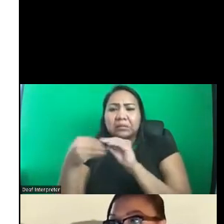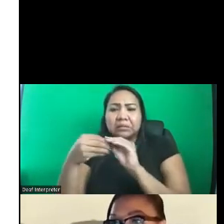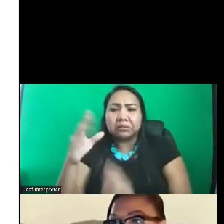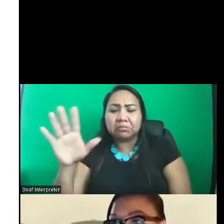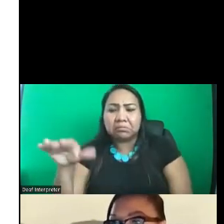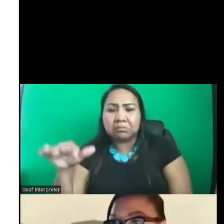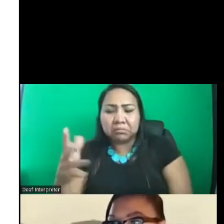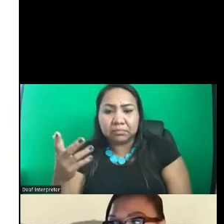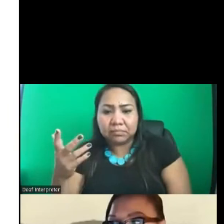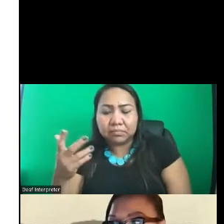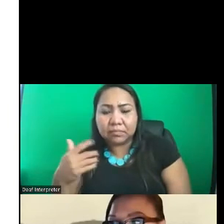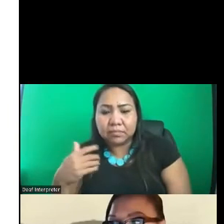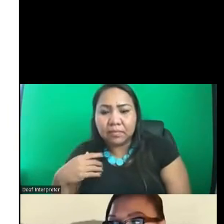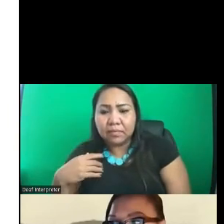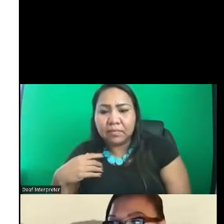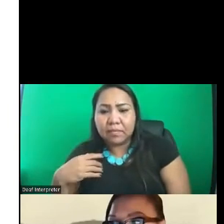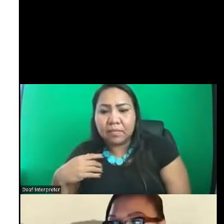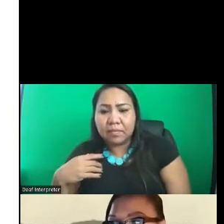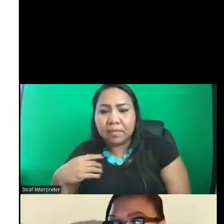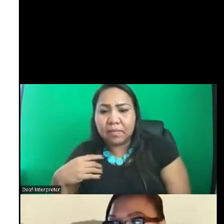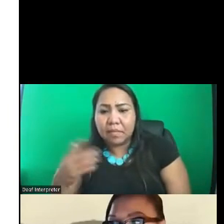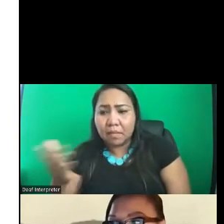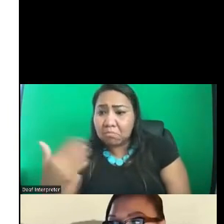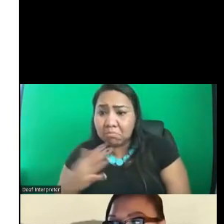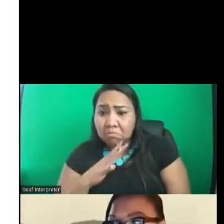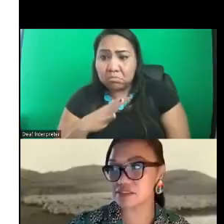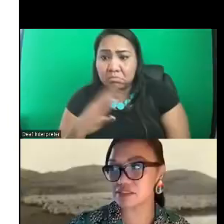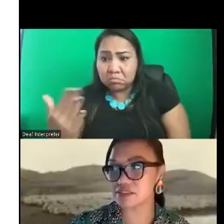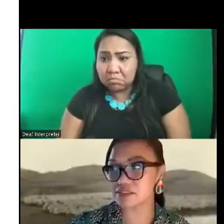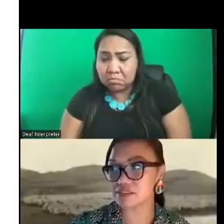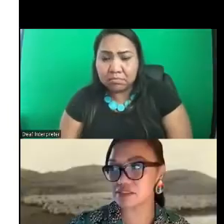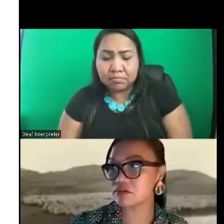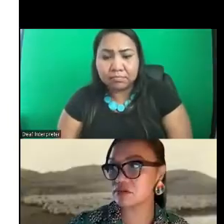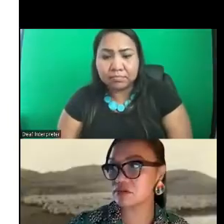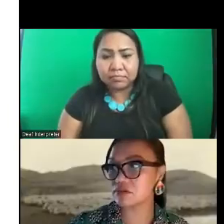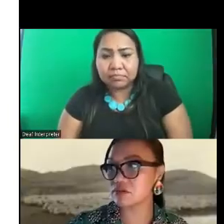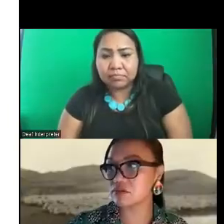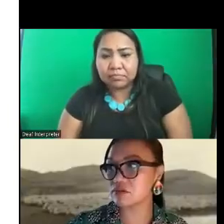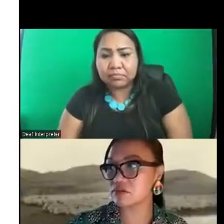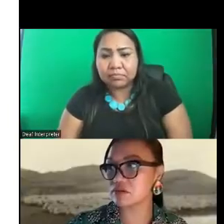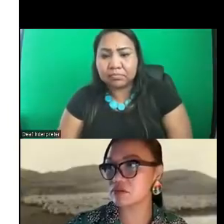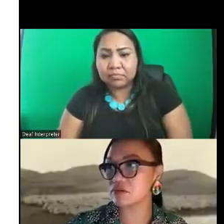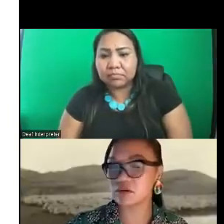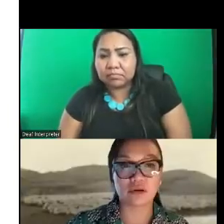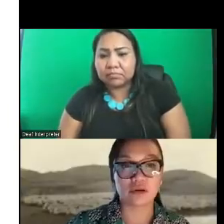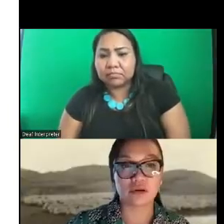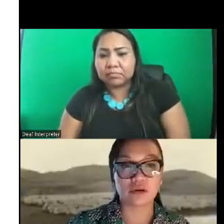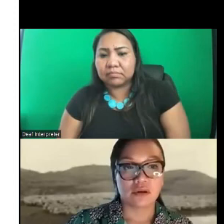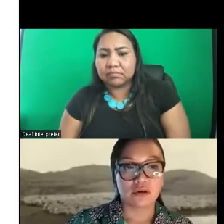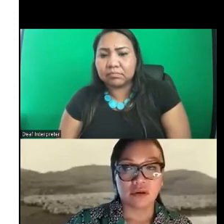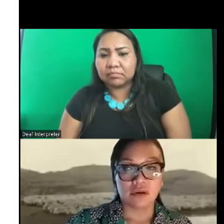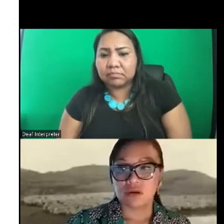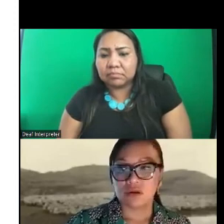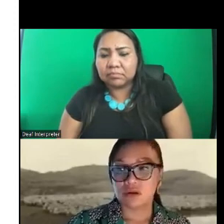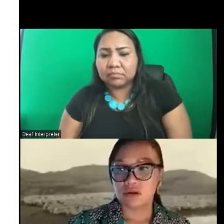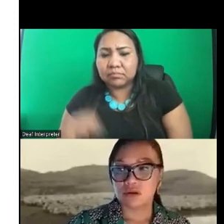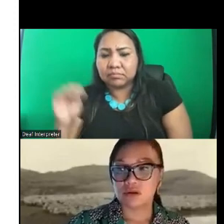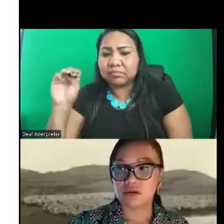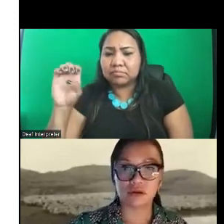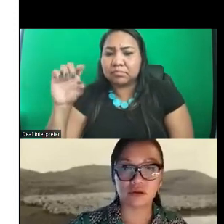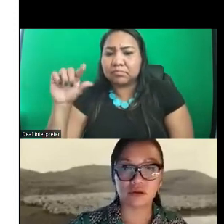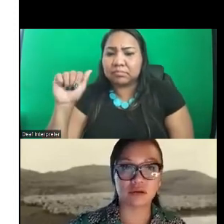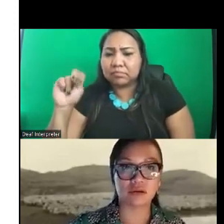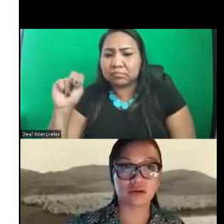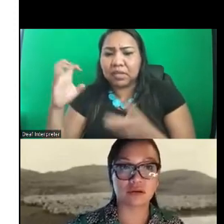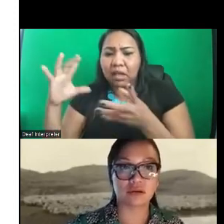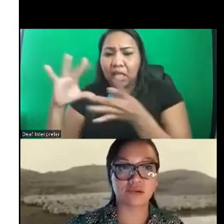Go for it, yes. Okay, so one of the things that I wanted to mention is, so Hopi Healthcare Center, like I said, we are a